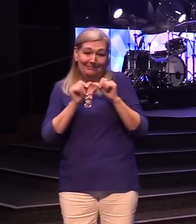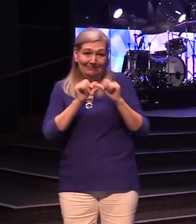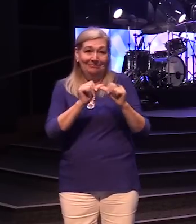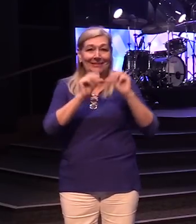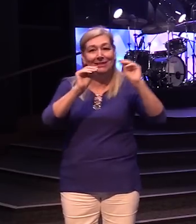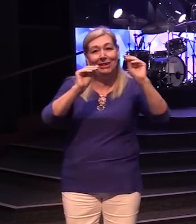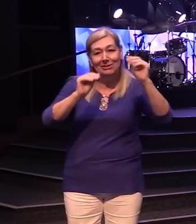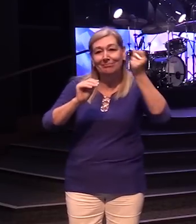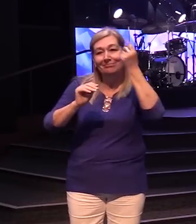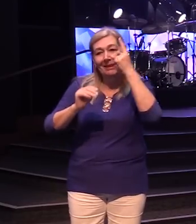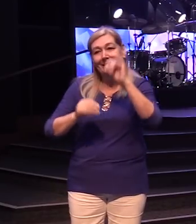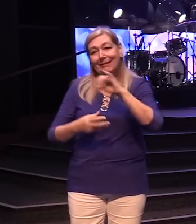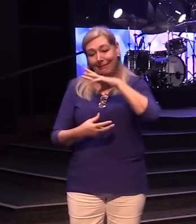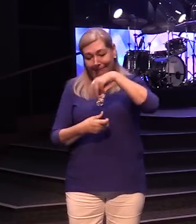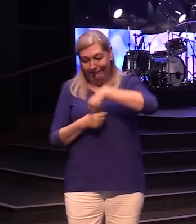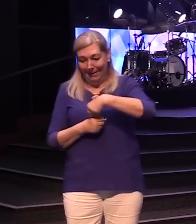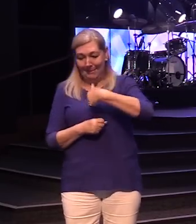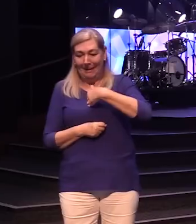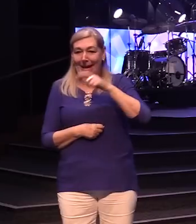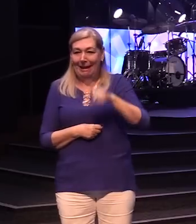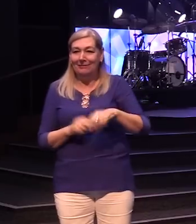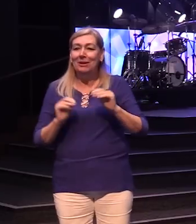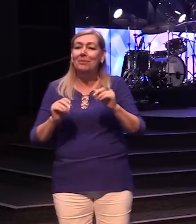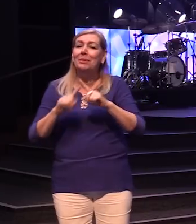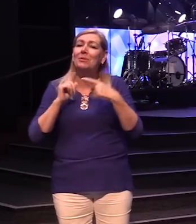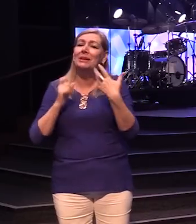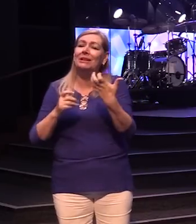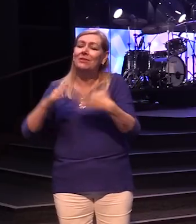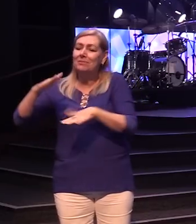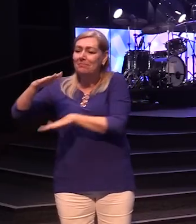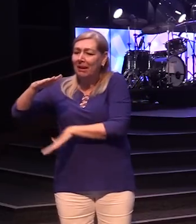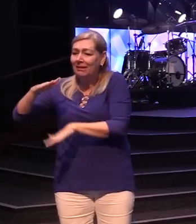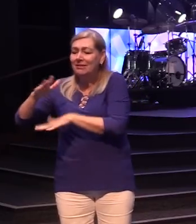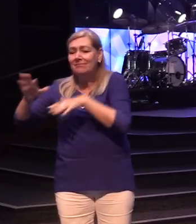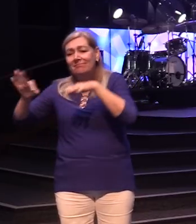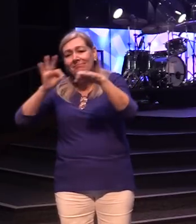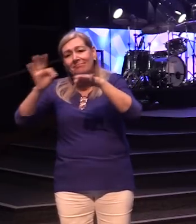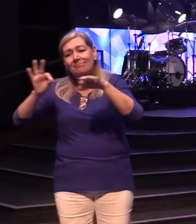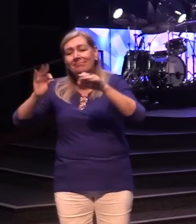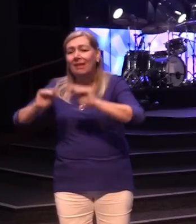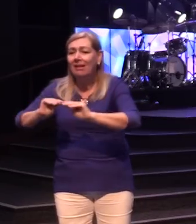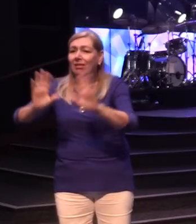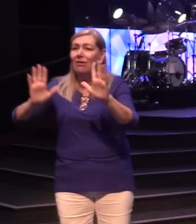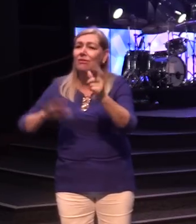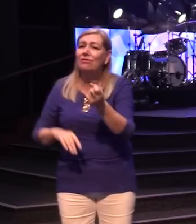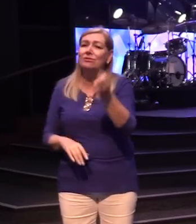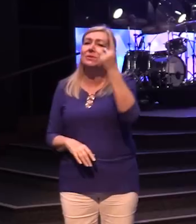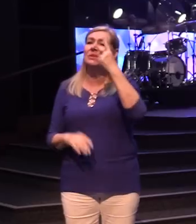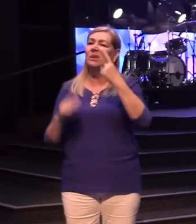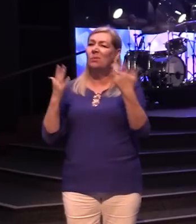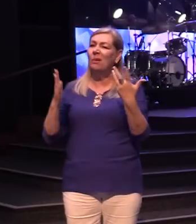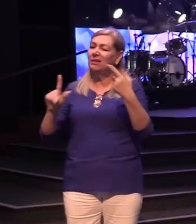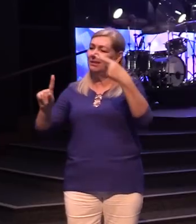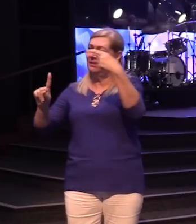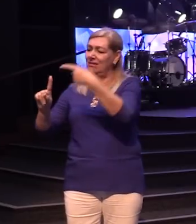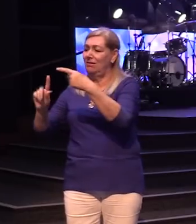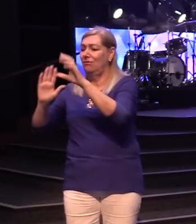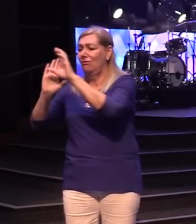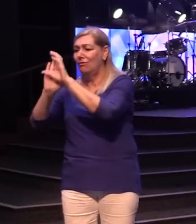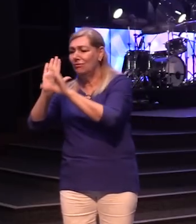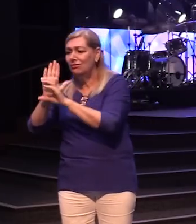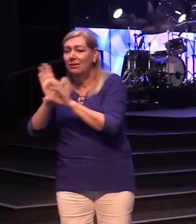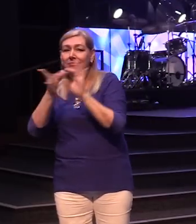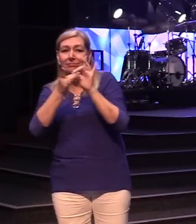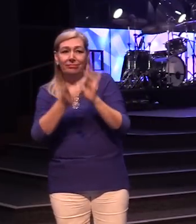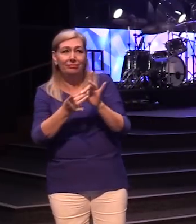want to give you a little bit of an understanding about what the Constitution of the United